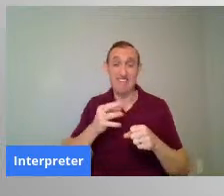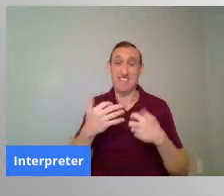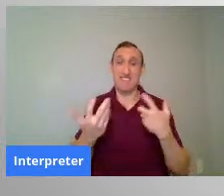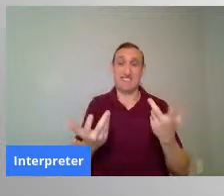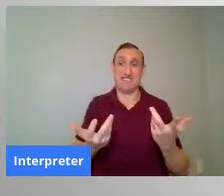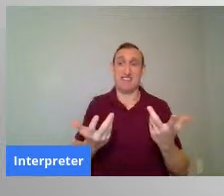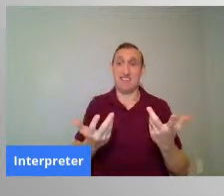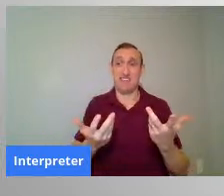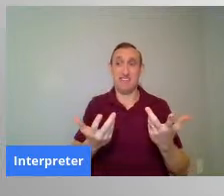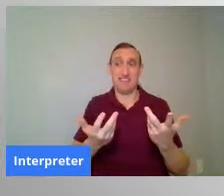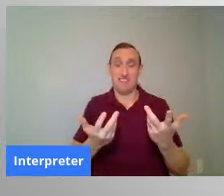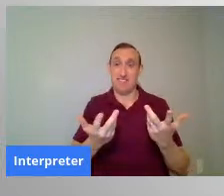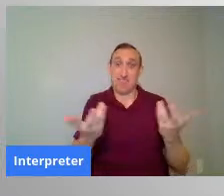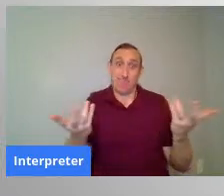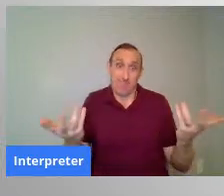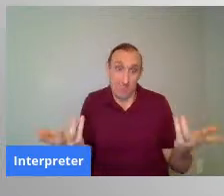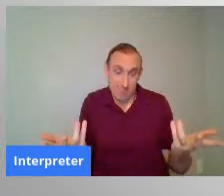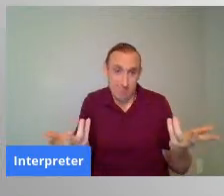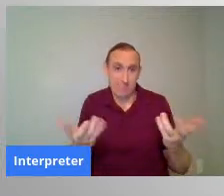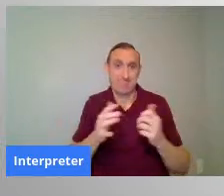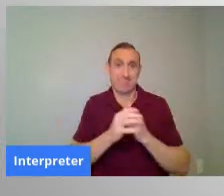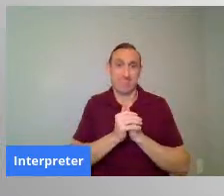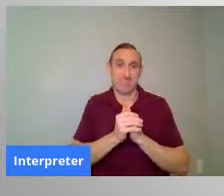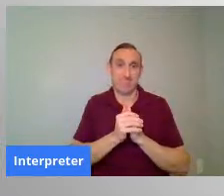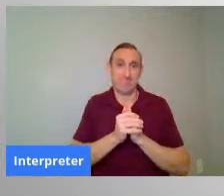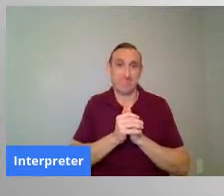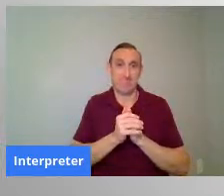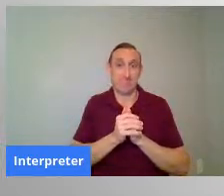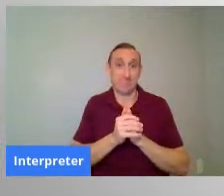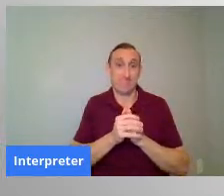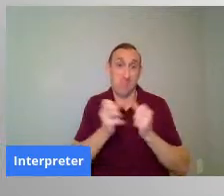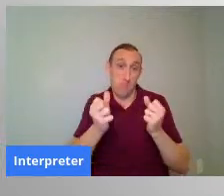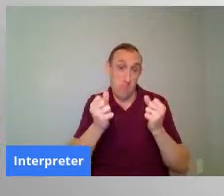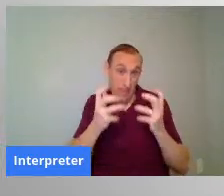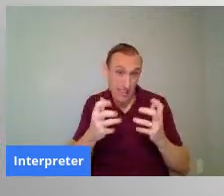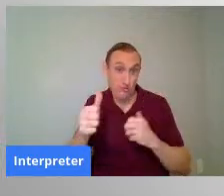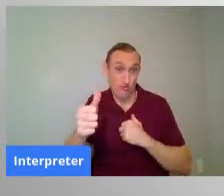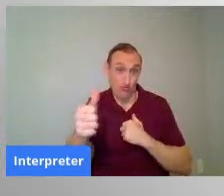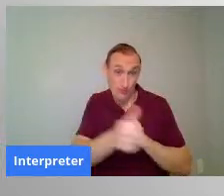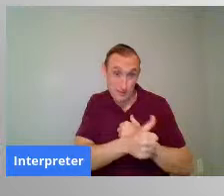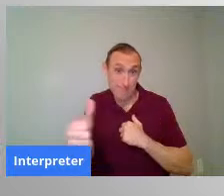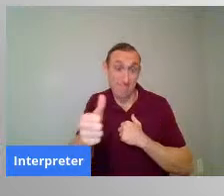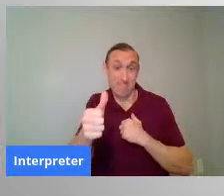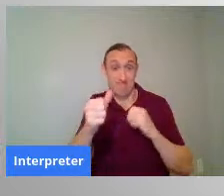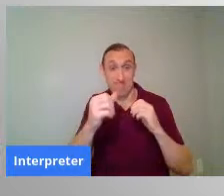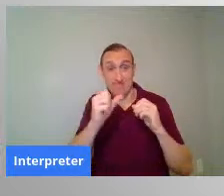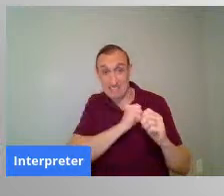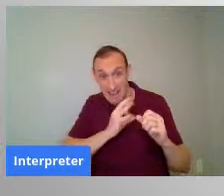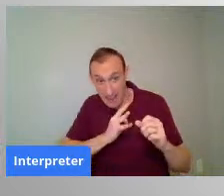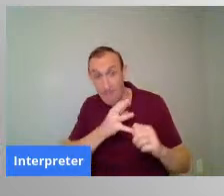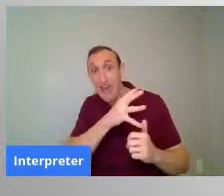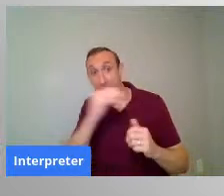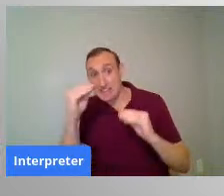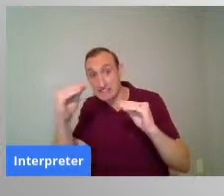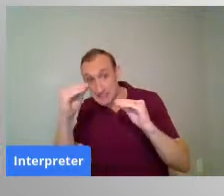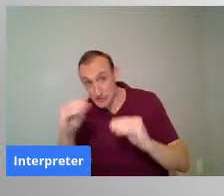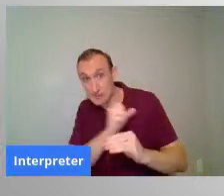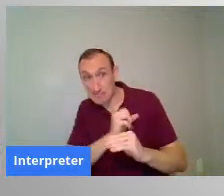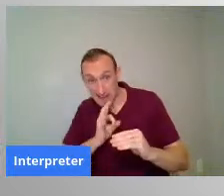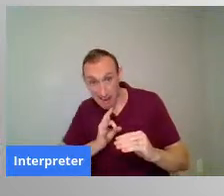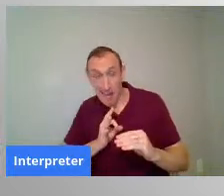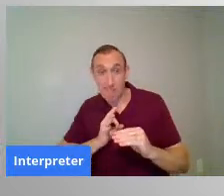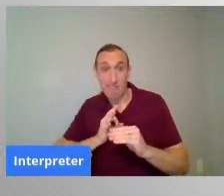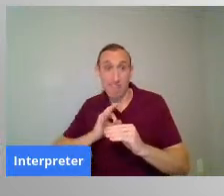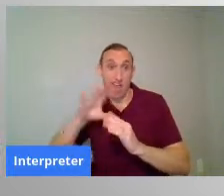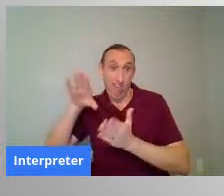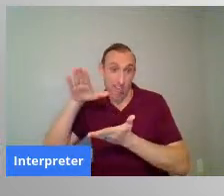We've still had issues there, and a lot of our transportation staff, as well as our teaching staff, but with transportation, we have a